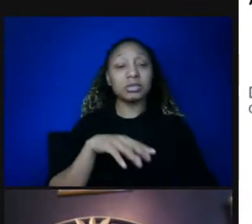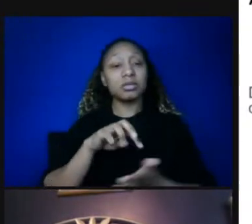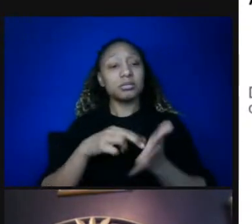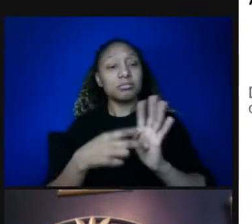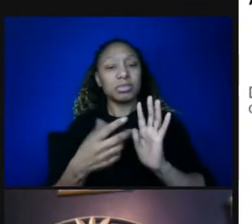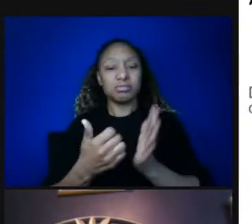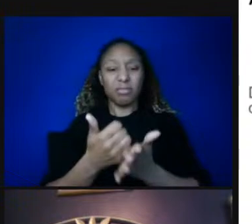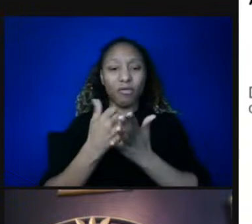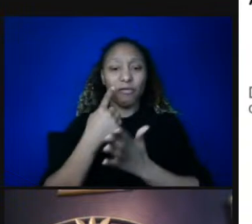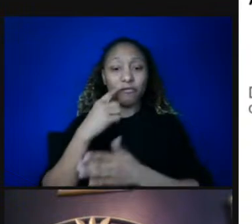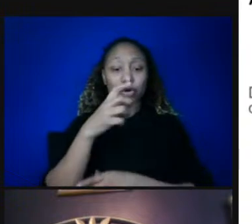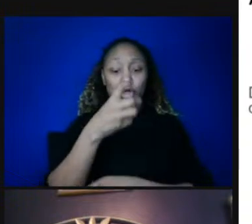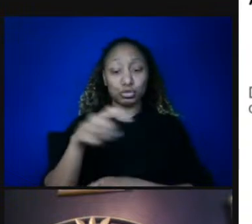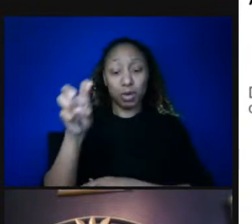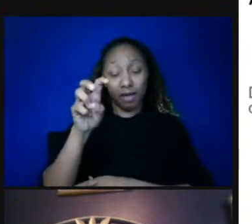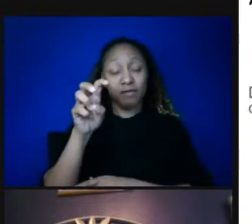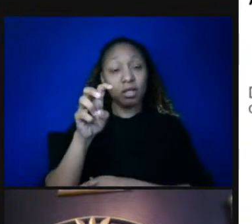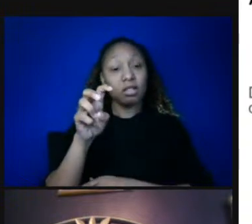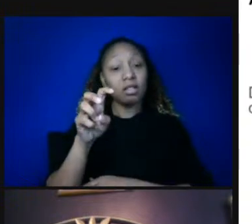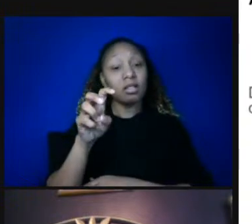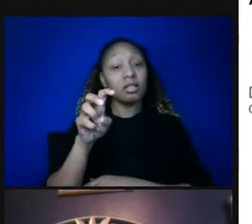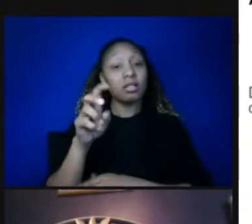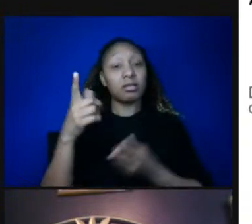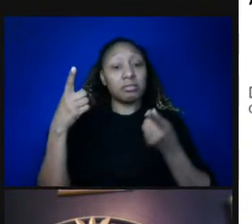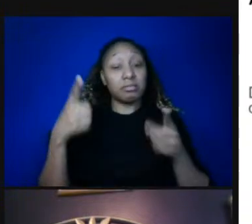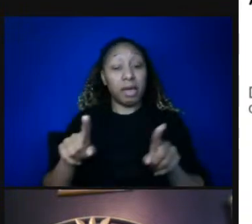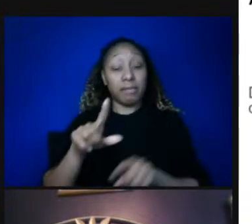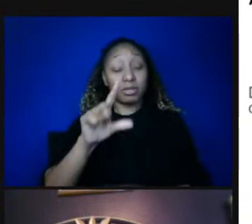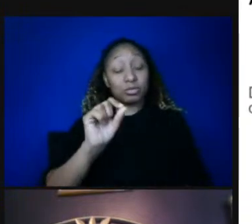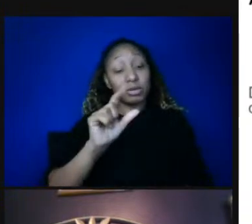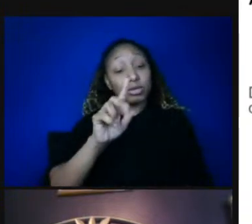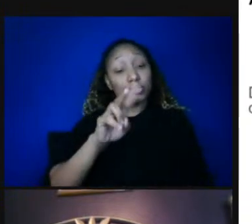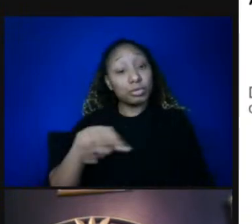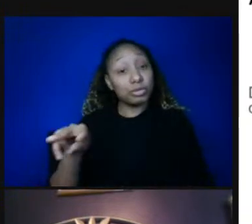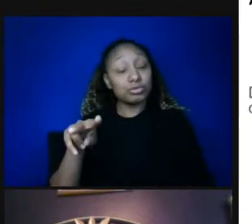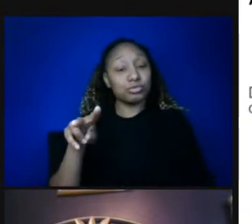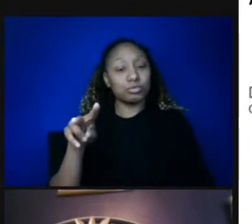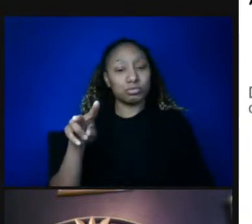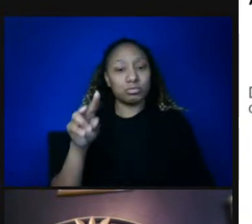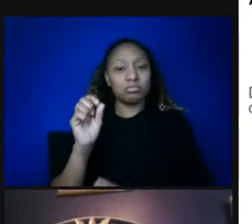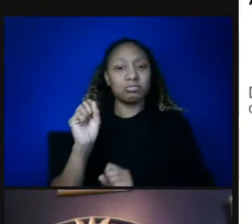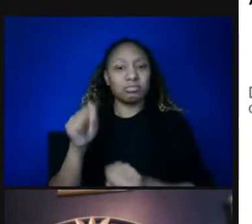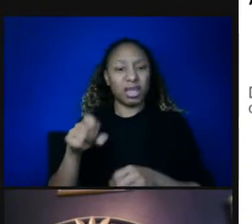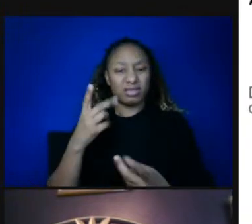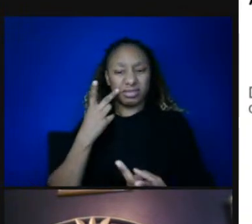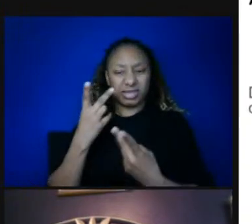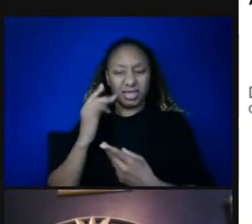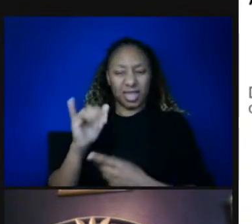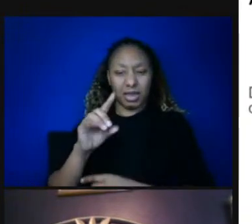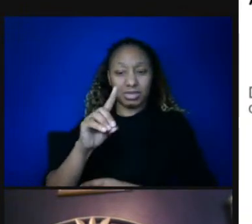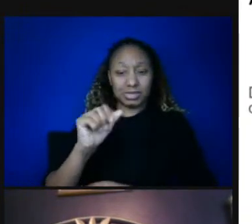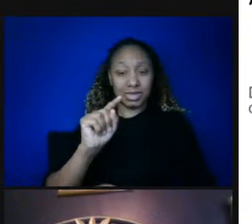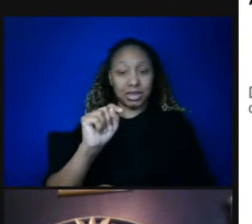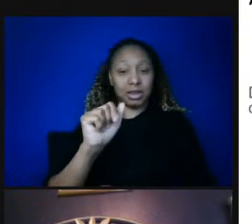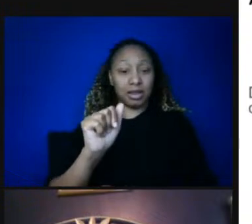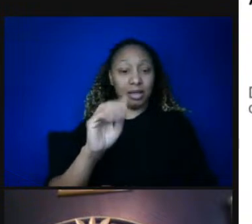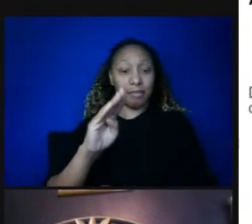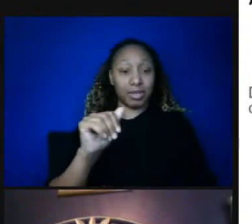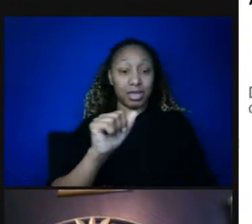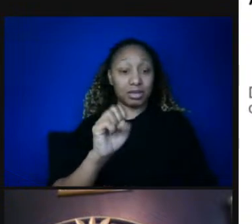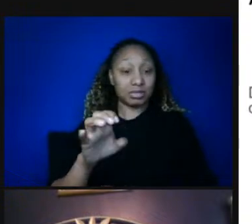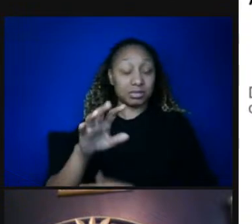communities. In 2022, Maryland State Archives was able to launch the Mayis database. The name